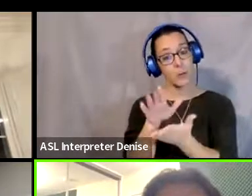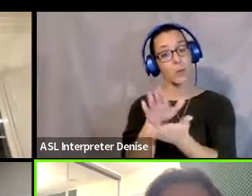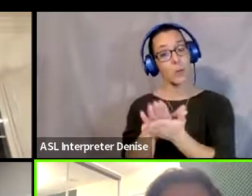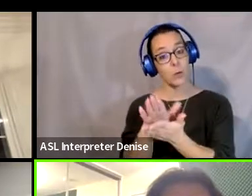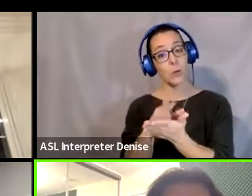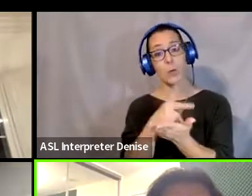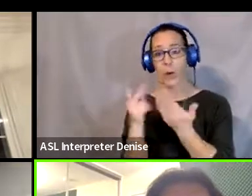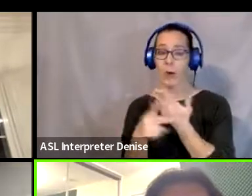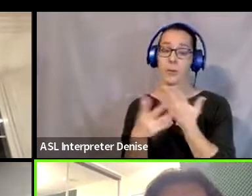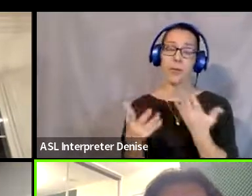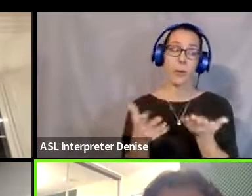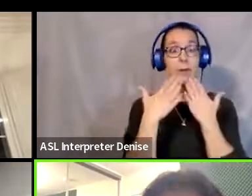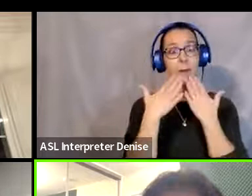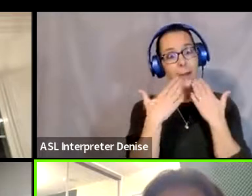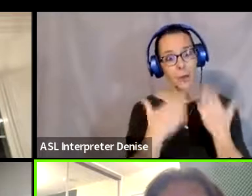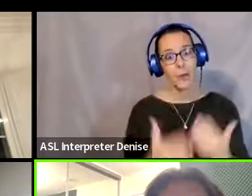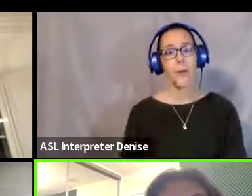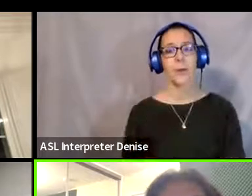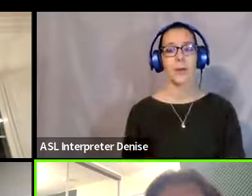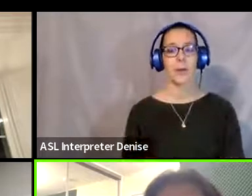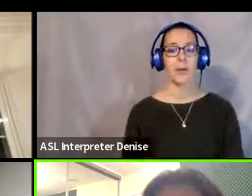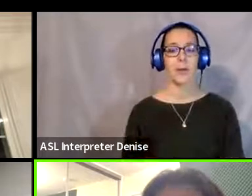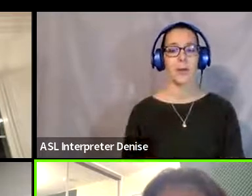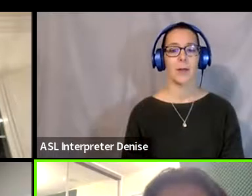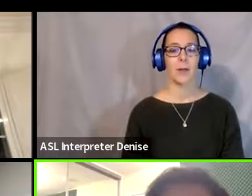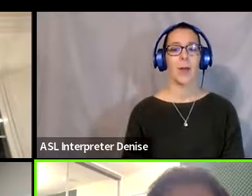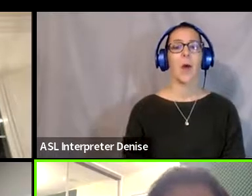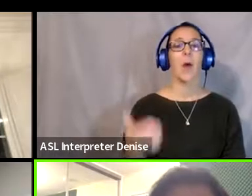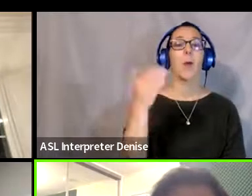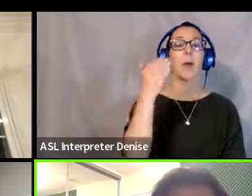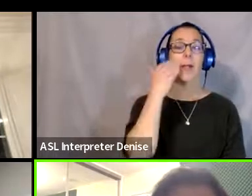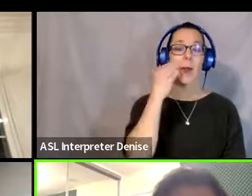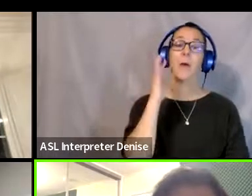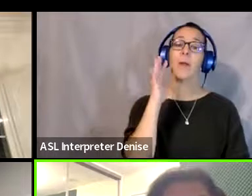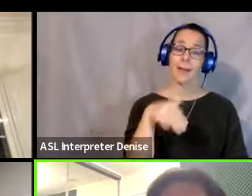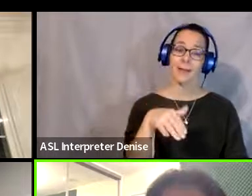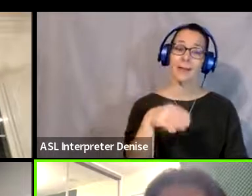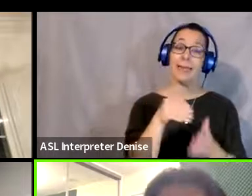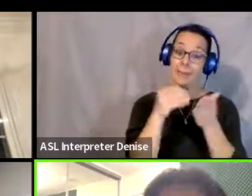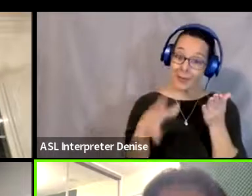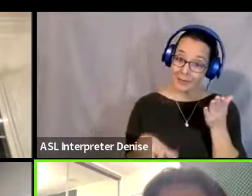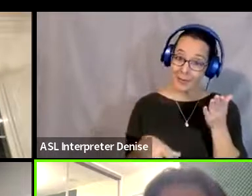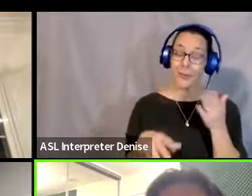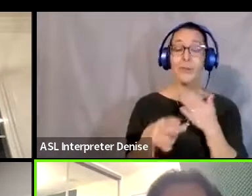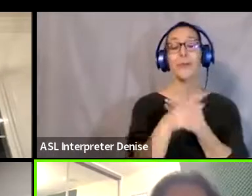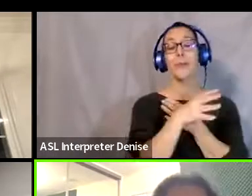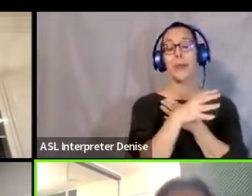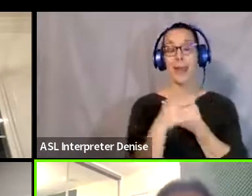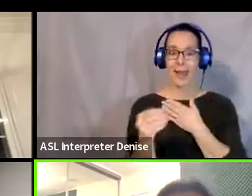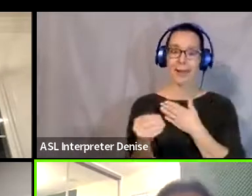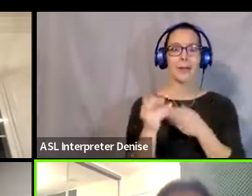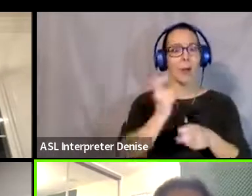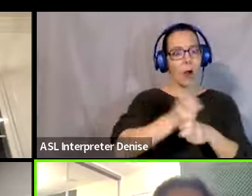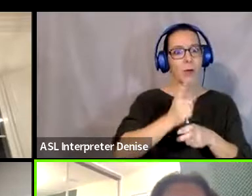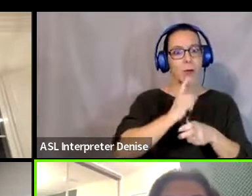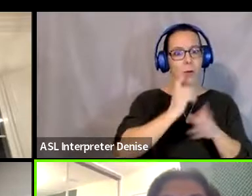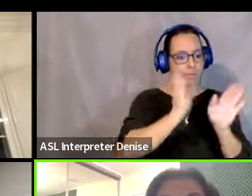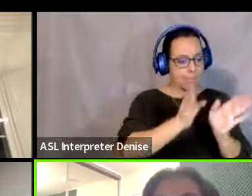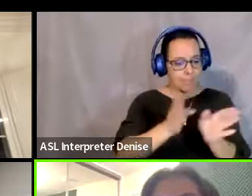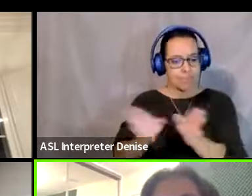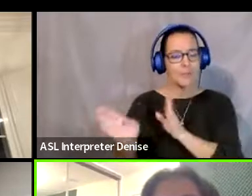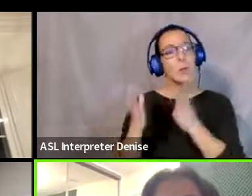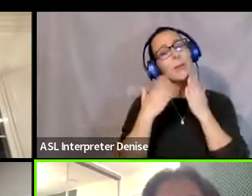much. We know how much money and how much effort that cost. And thank you for doing that. And I